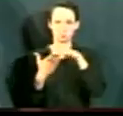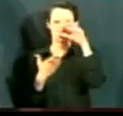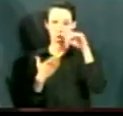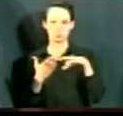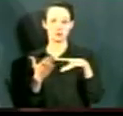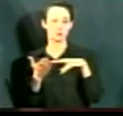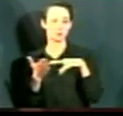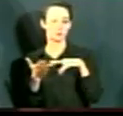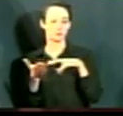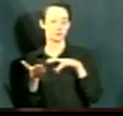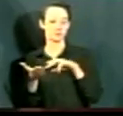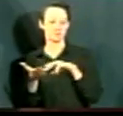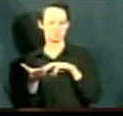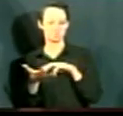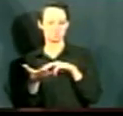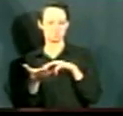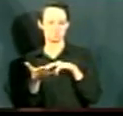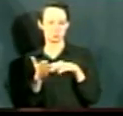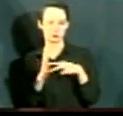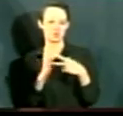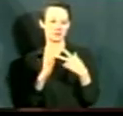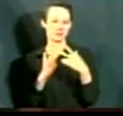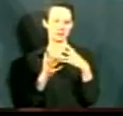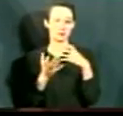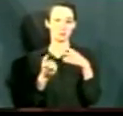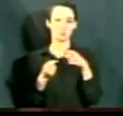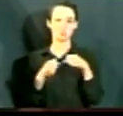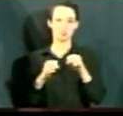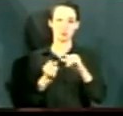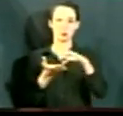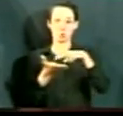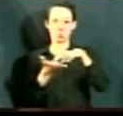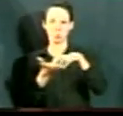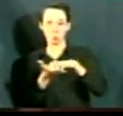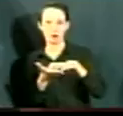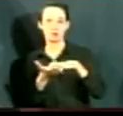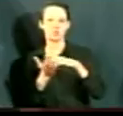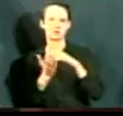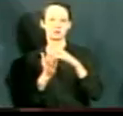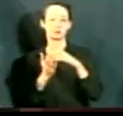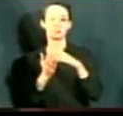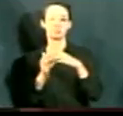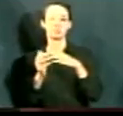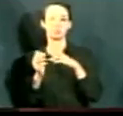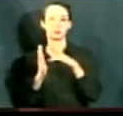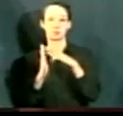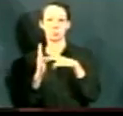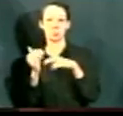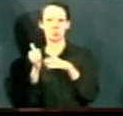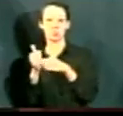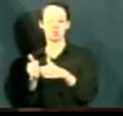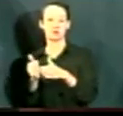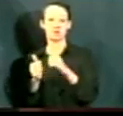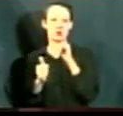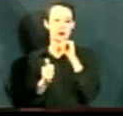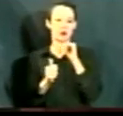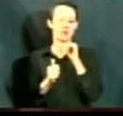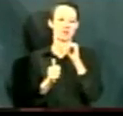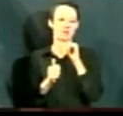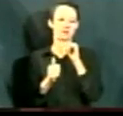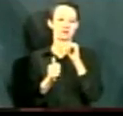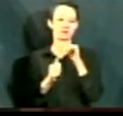weaken Title IX protections, not enforce them. We want to remain committed to protecting and defending Title